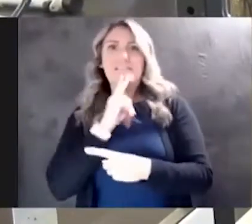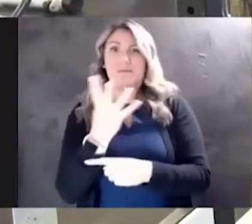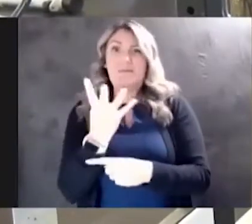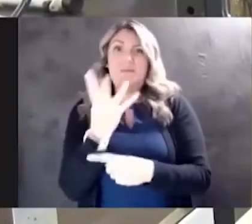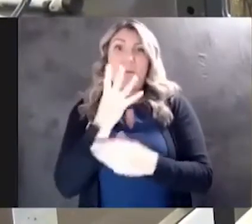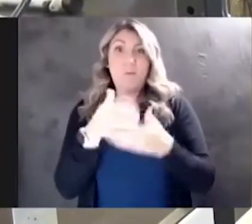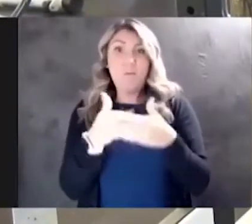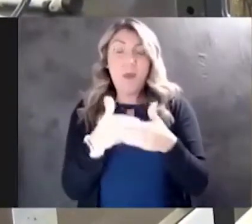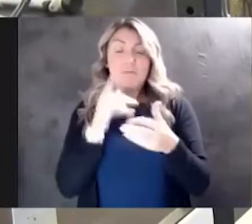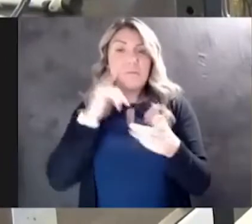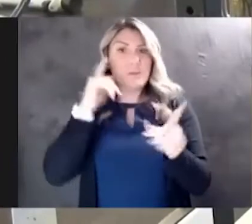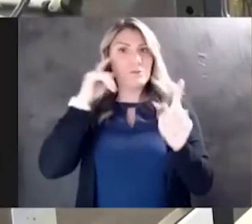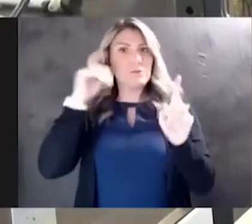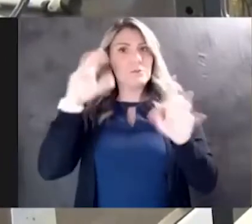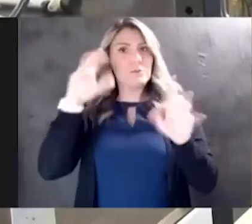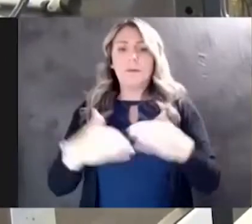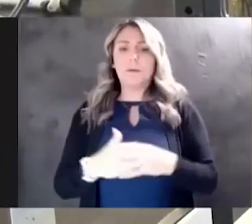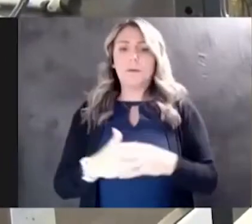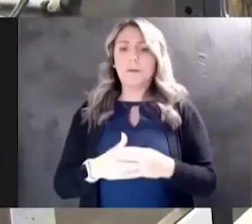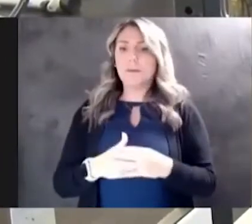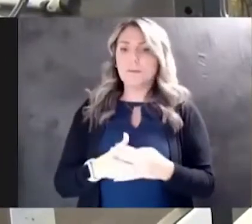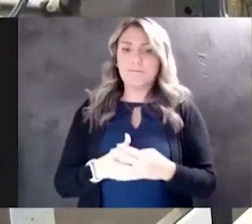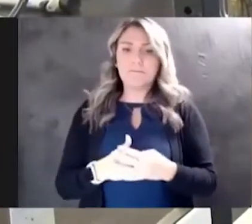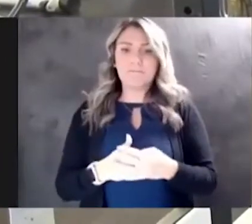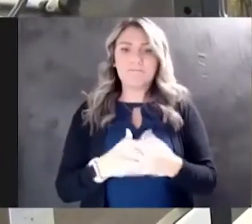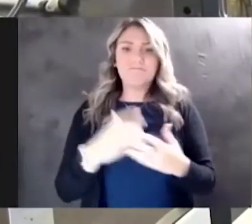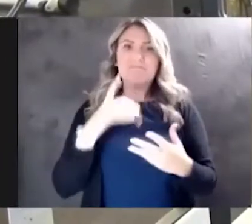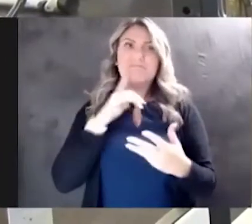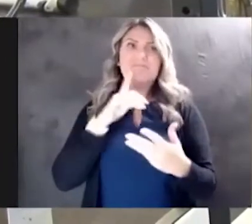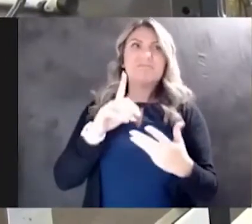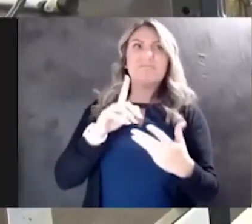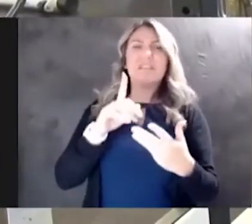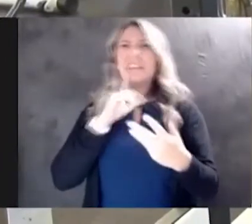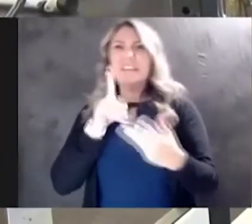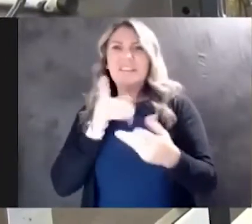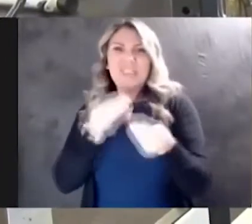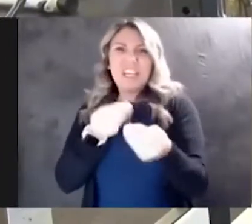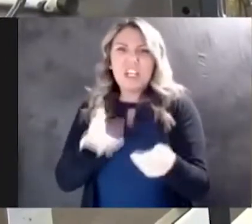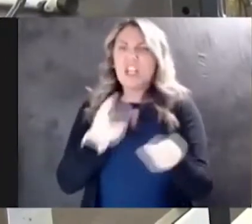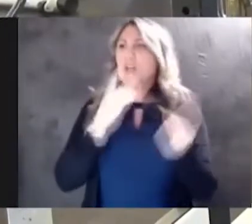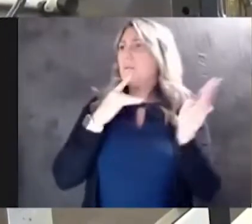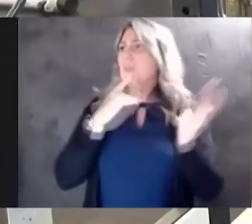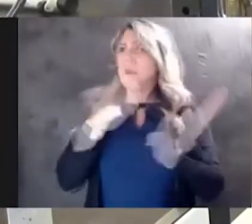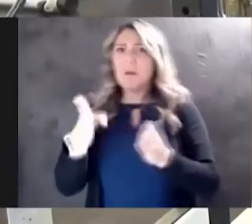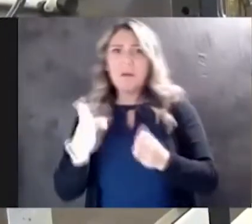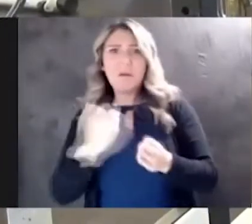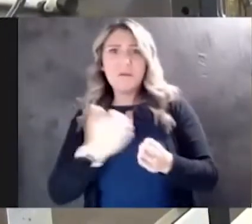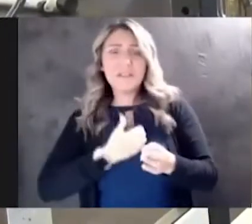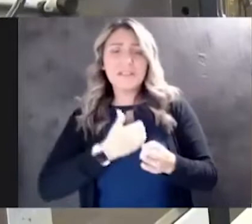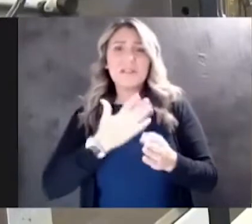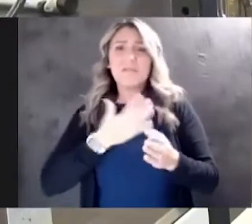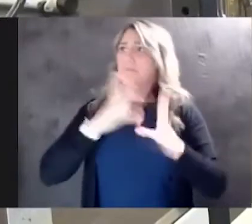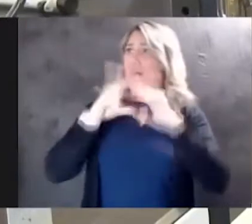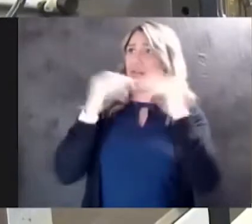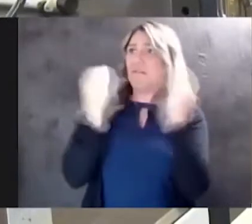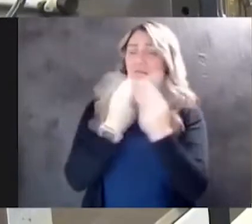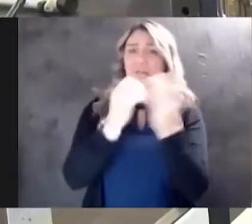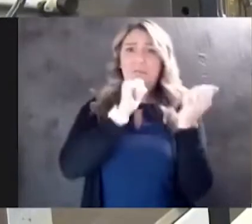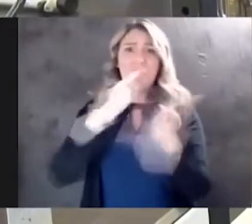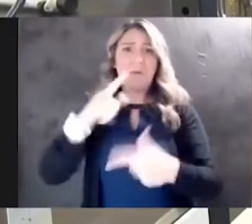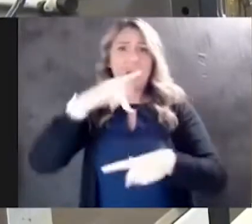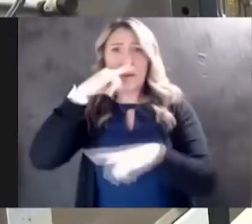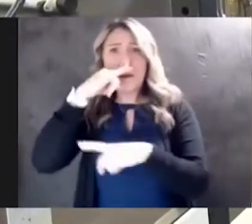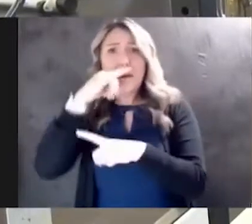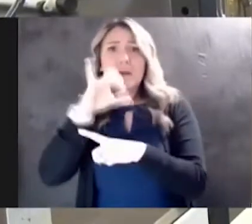shock. Having to wean her and prepare myself and my family, you know, all my kids. I had at that